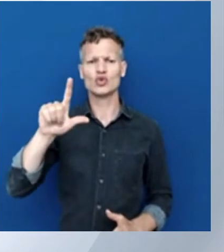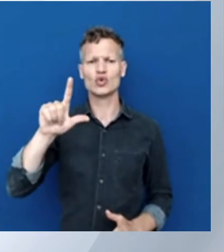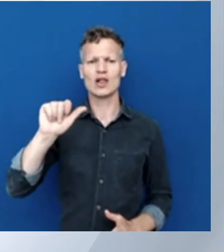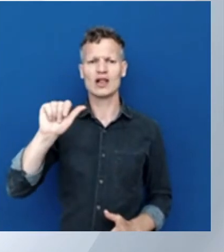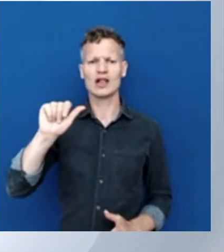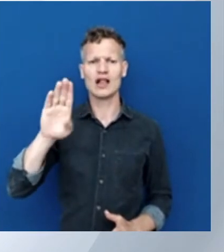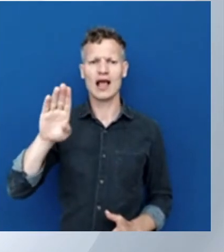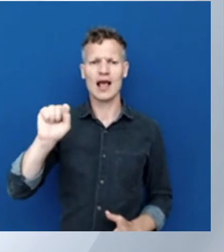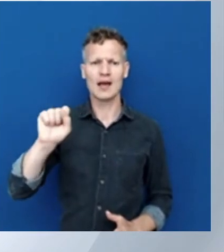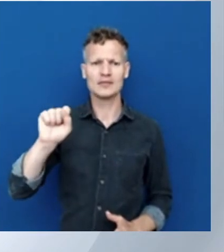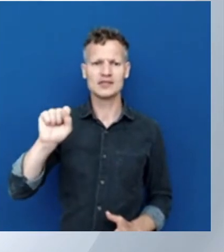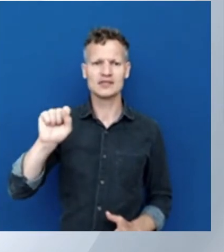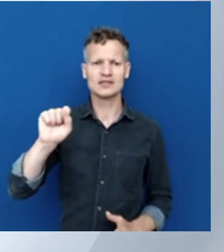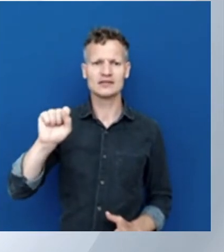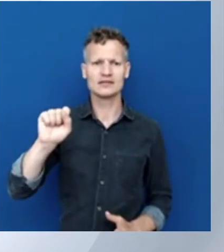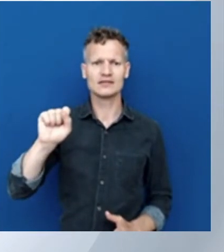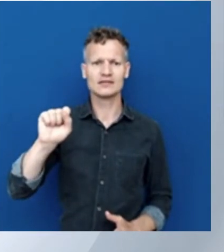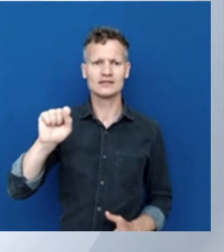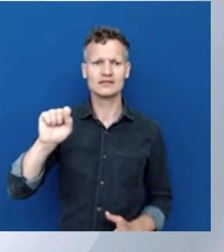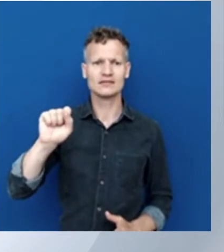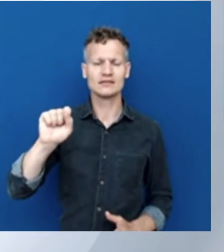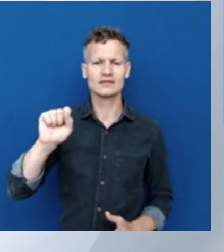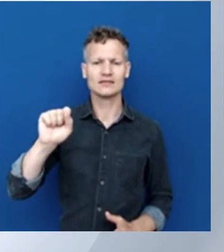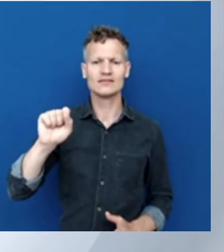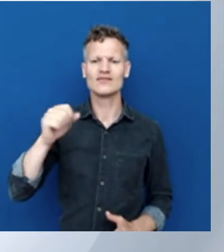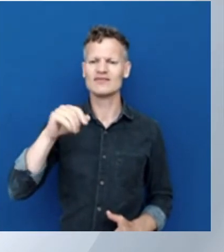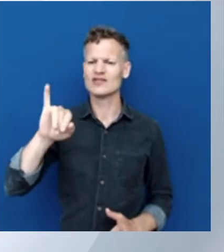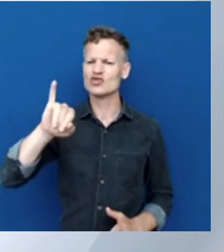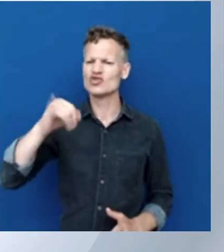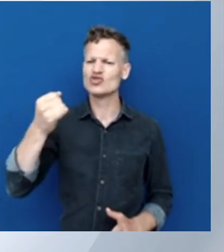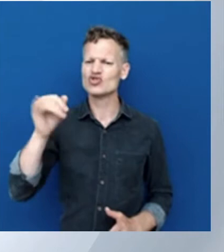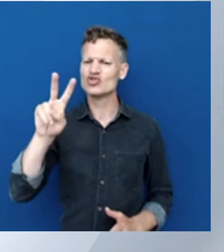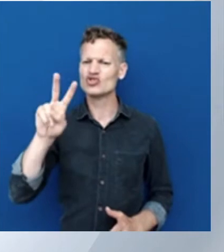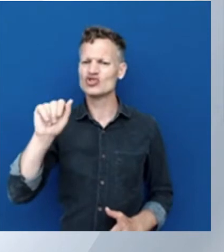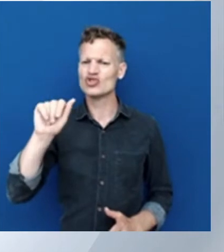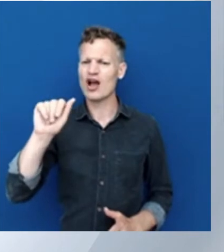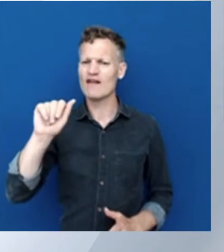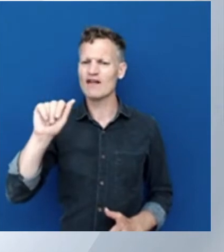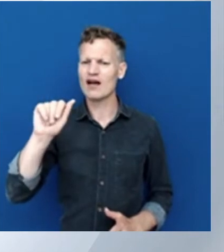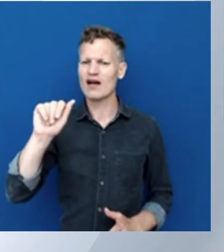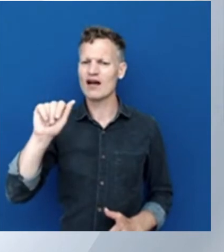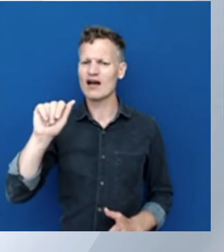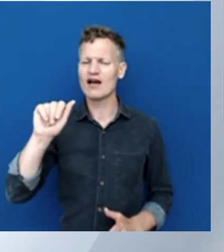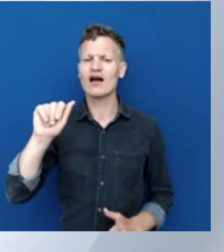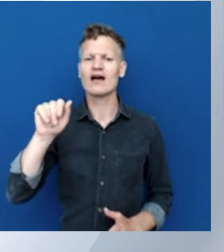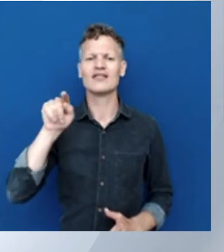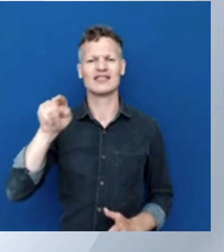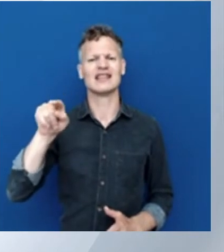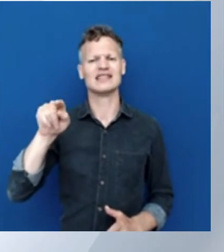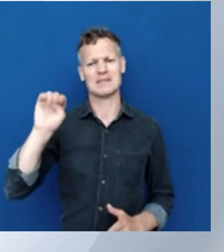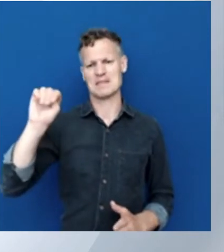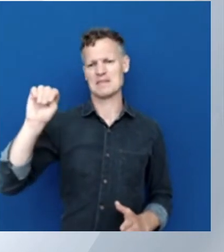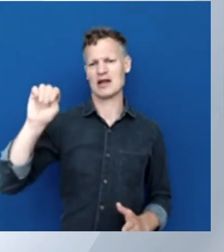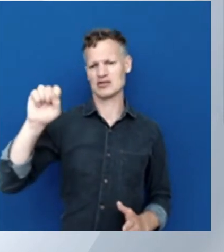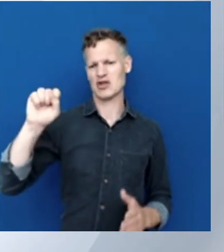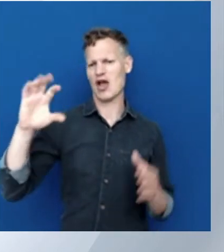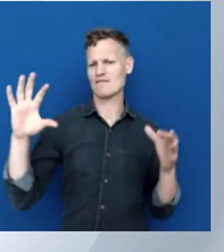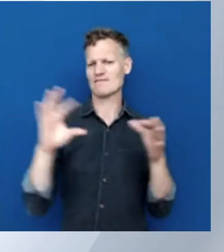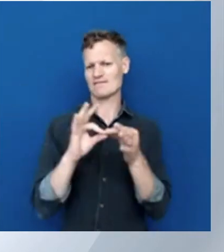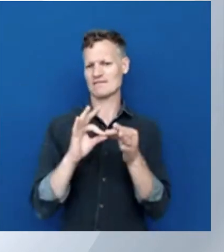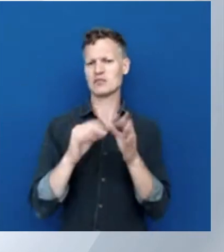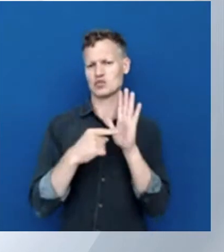the Axcore Maven project. I am a Java advocate. Whoop whoop, Java team at Microsoft. We're going to show you how to do this in